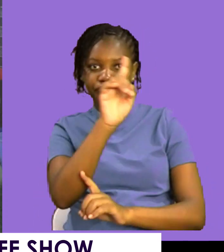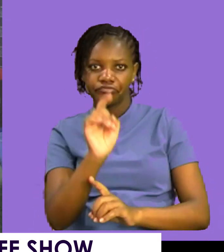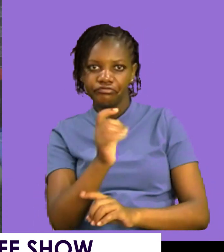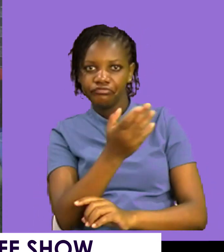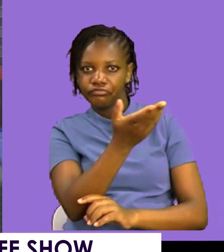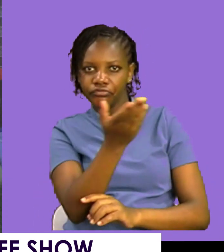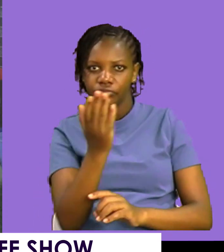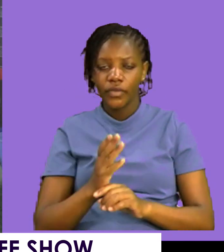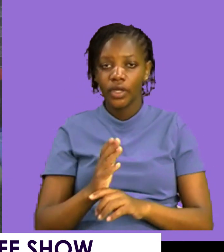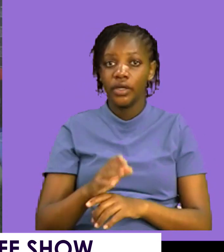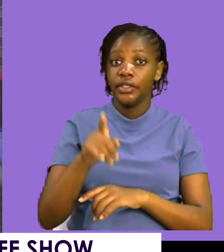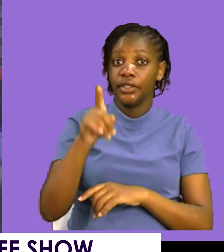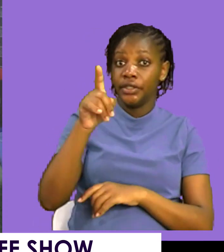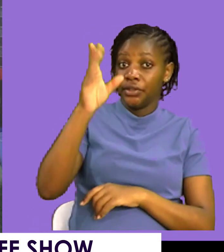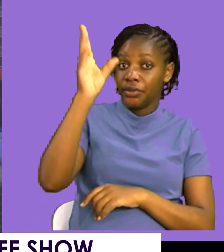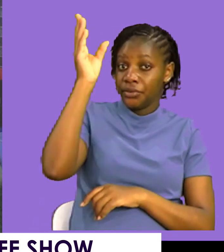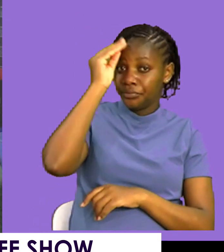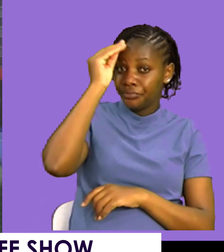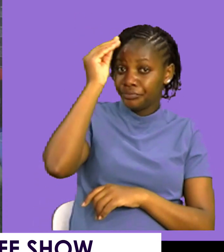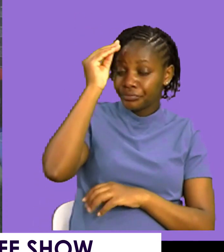you learned emotionally?